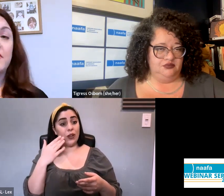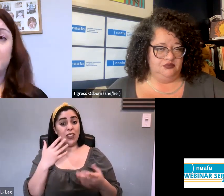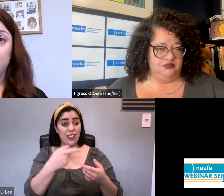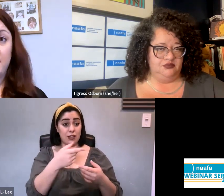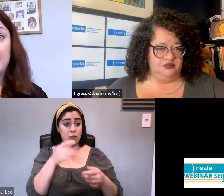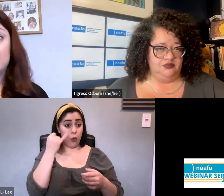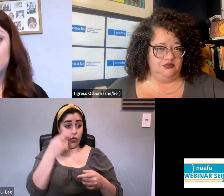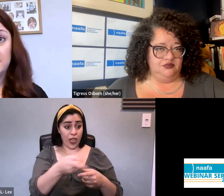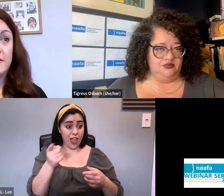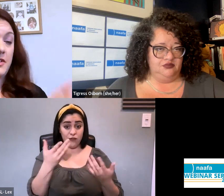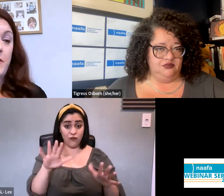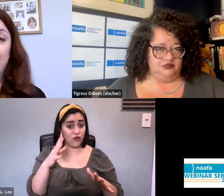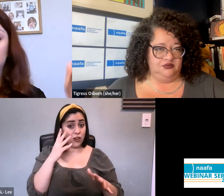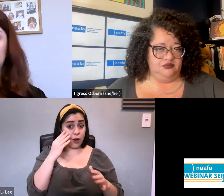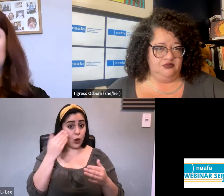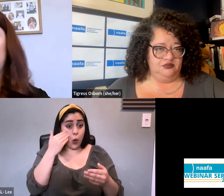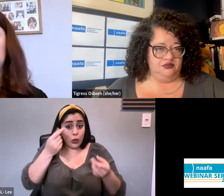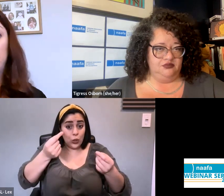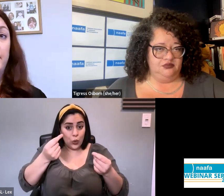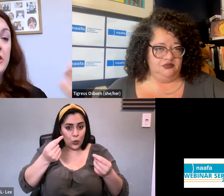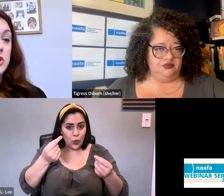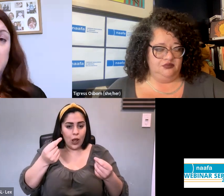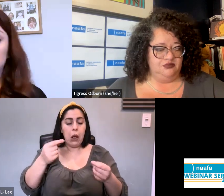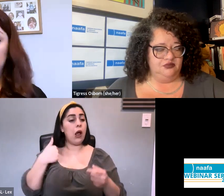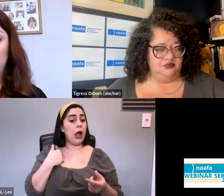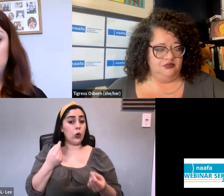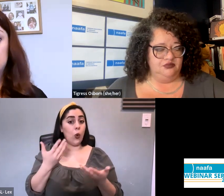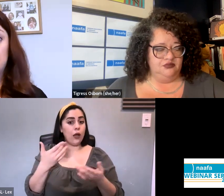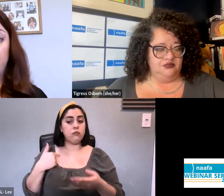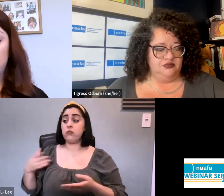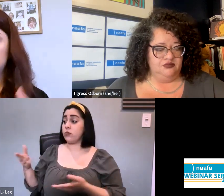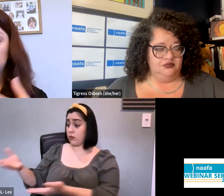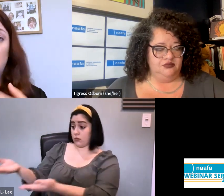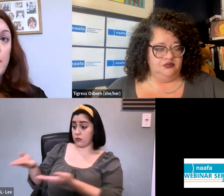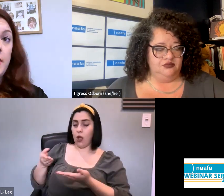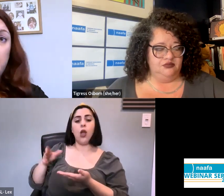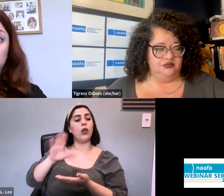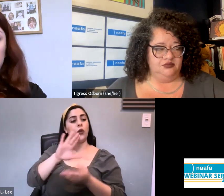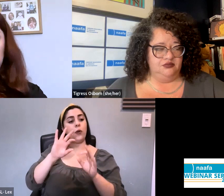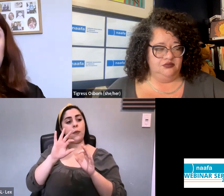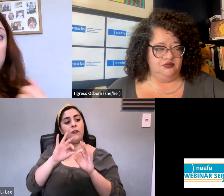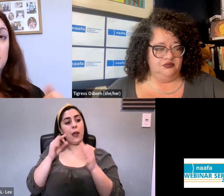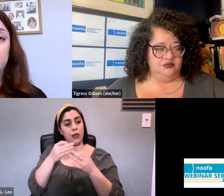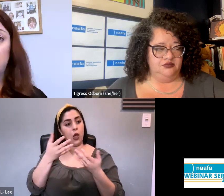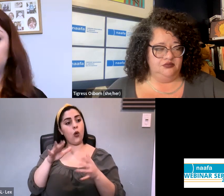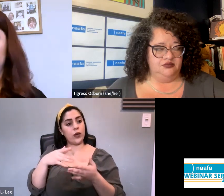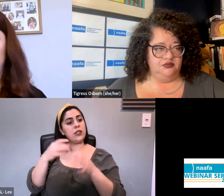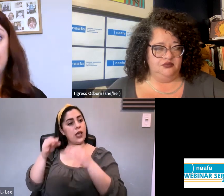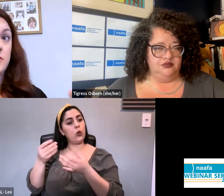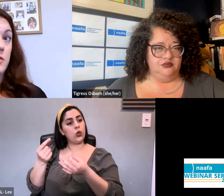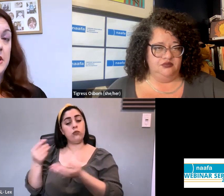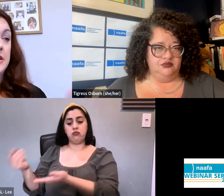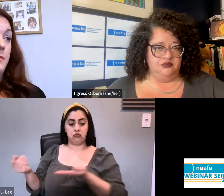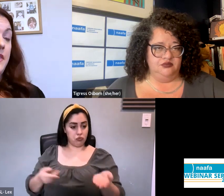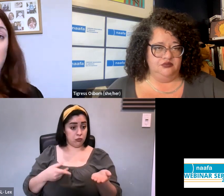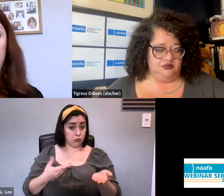can have that, okay, this is what was pre-arranged. Do we want to stick with this? Nope. Okay, we'll switch gears. If